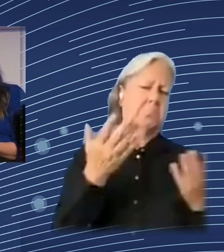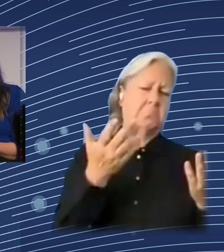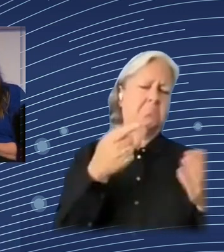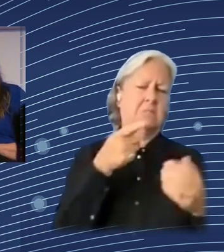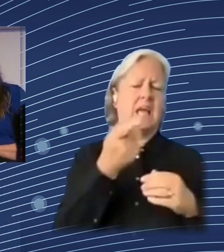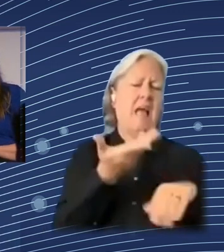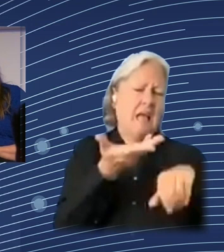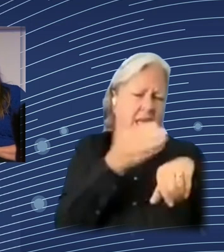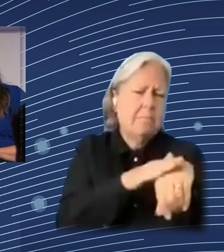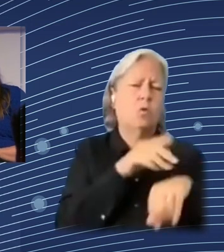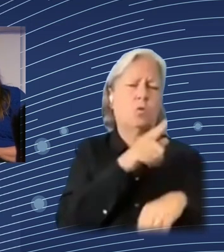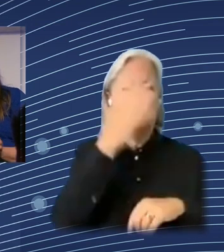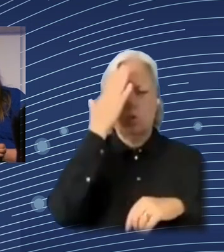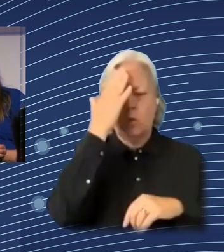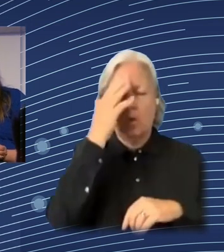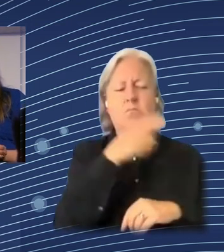us working.